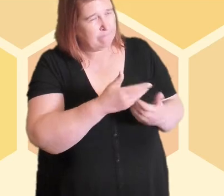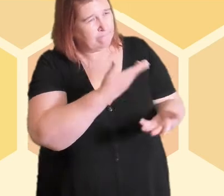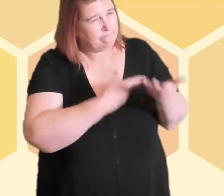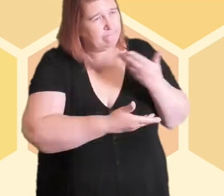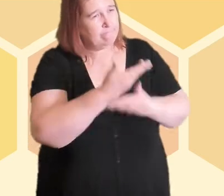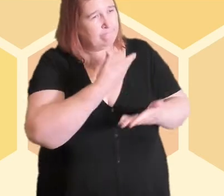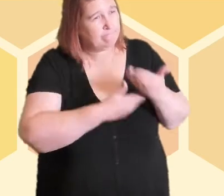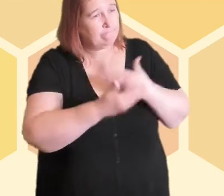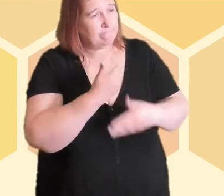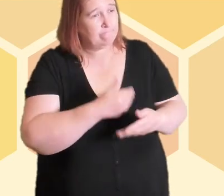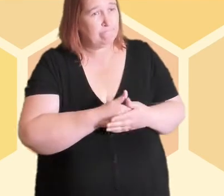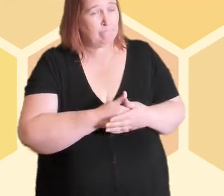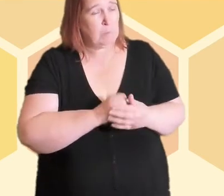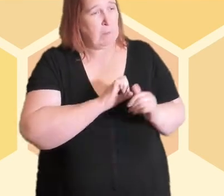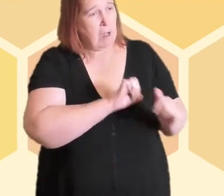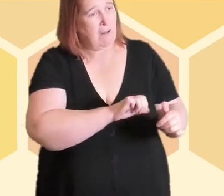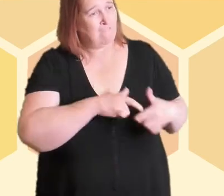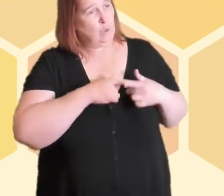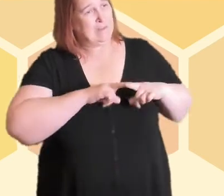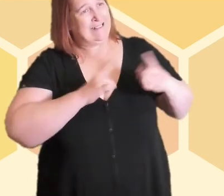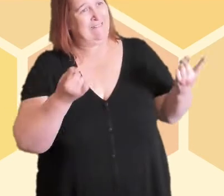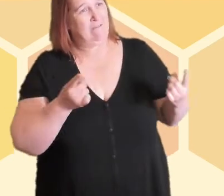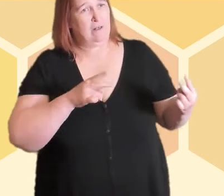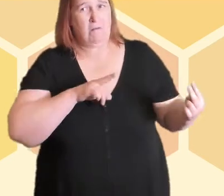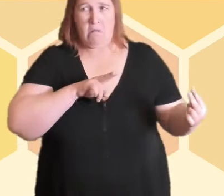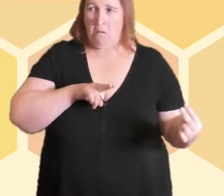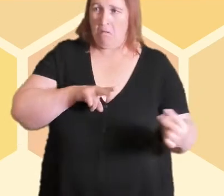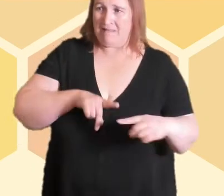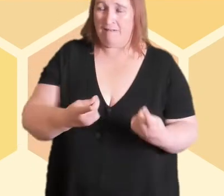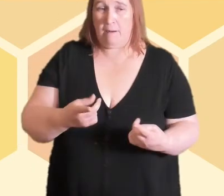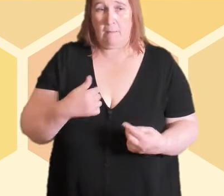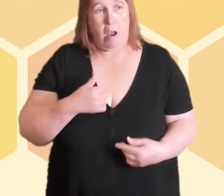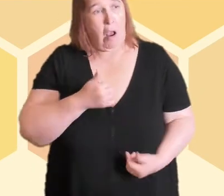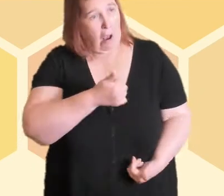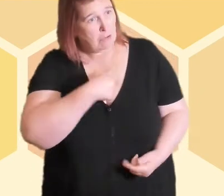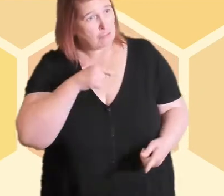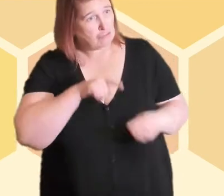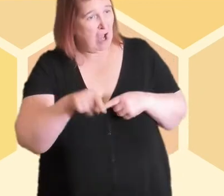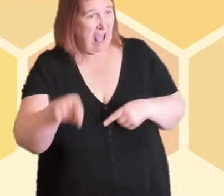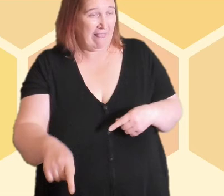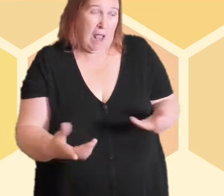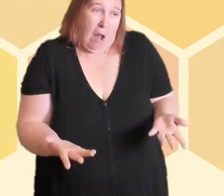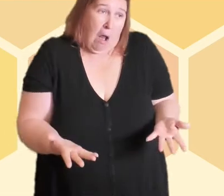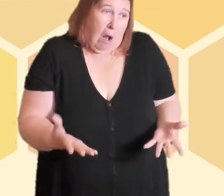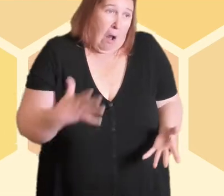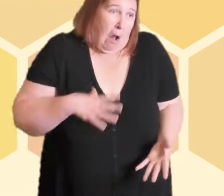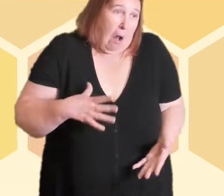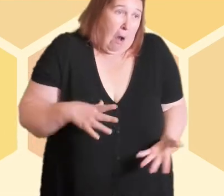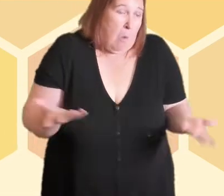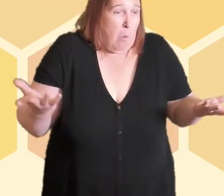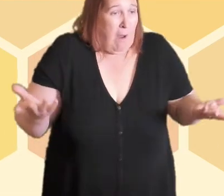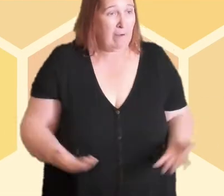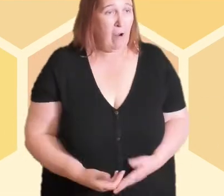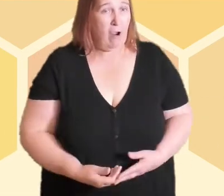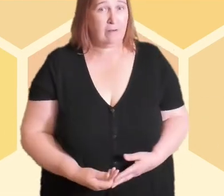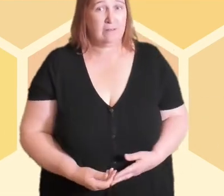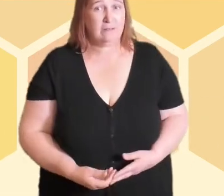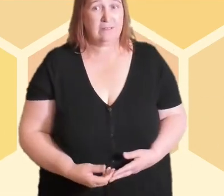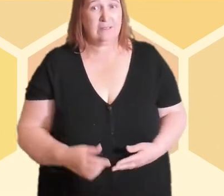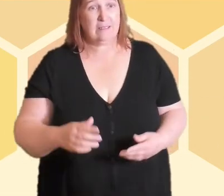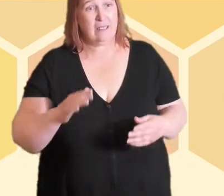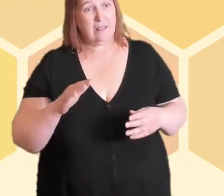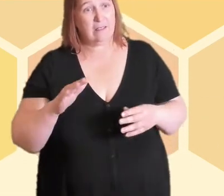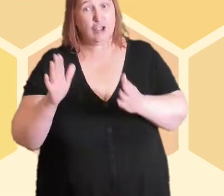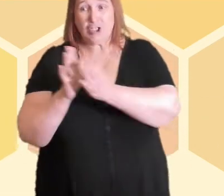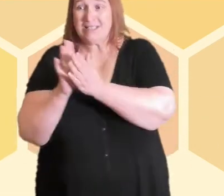to look at things from a different angle, try different things like John was just sharing. Look at whole life discipleship, meeting outside